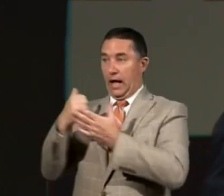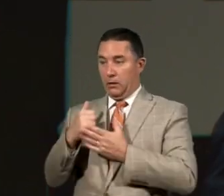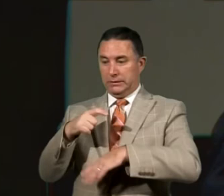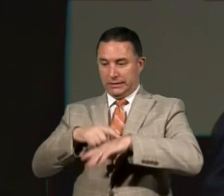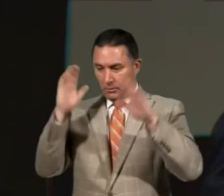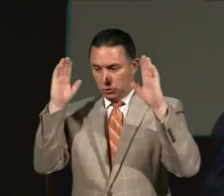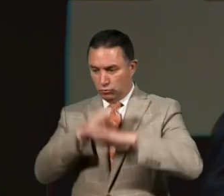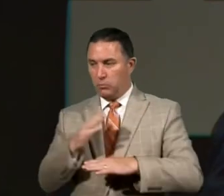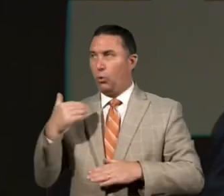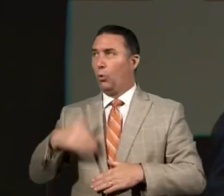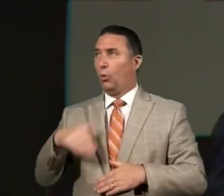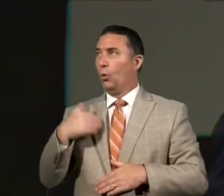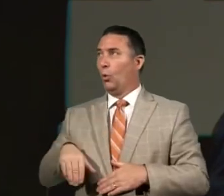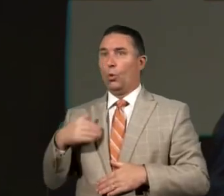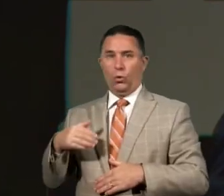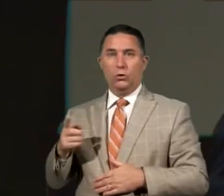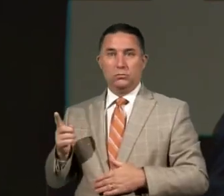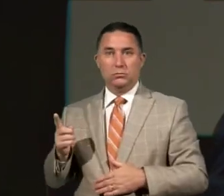time of trouble.